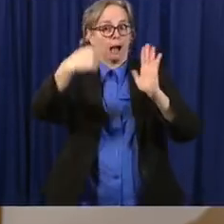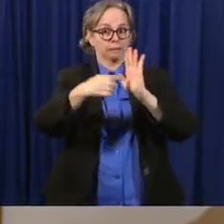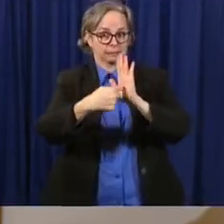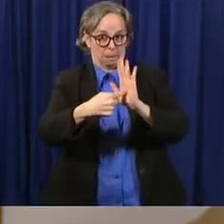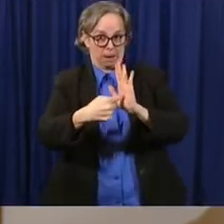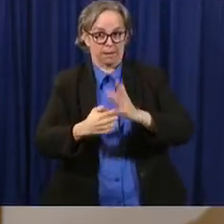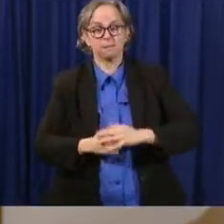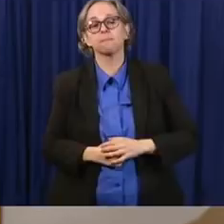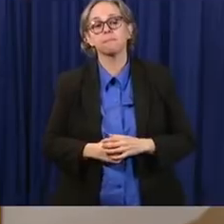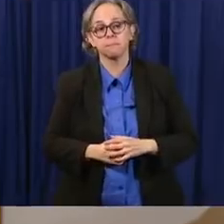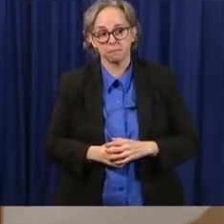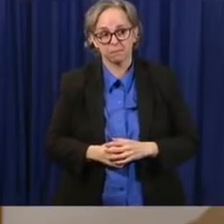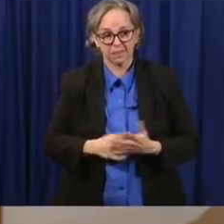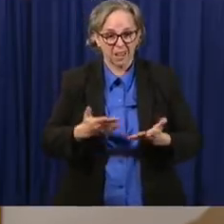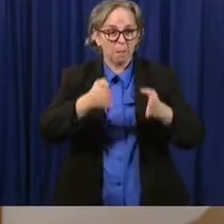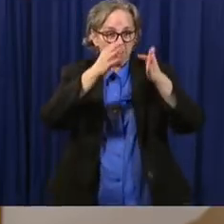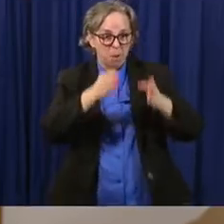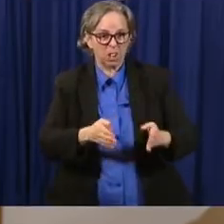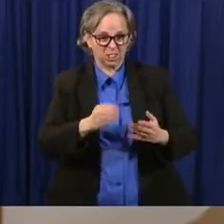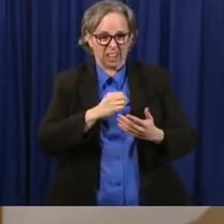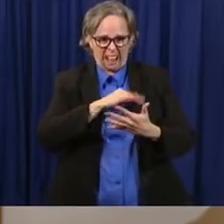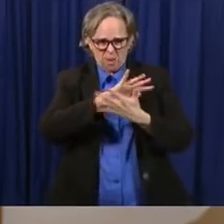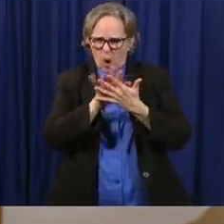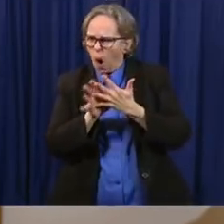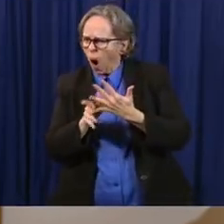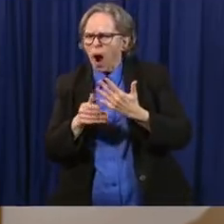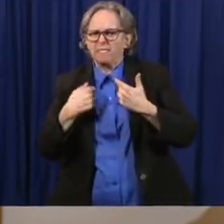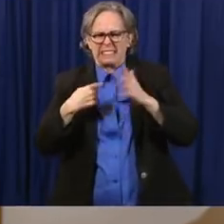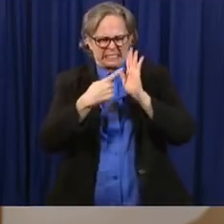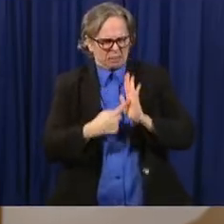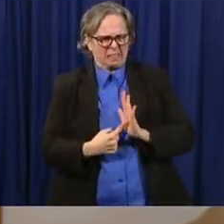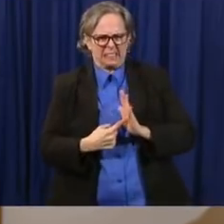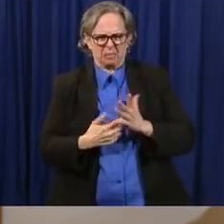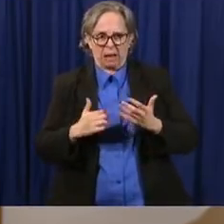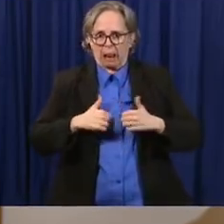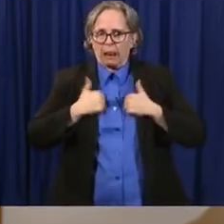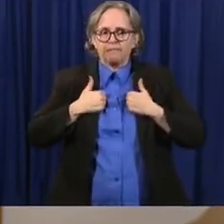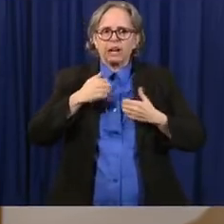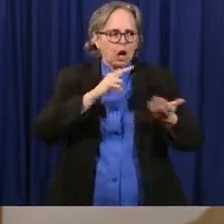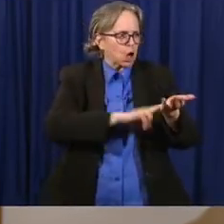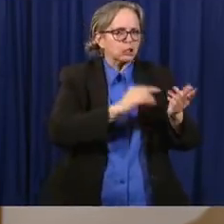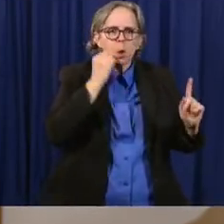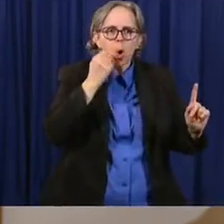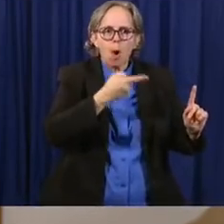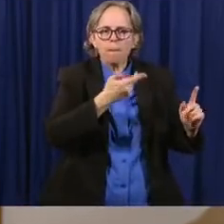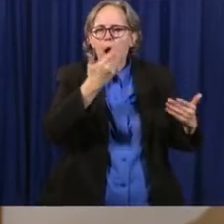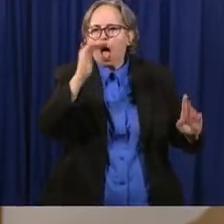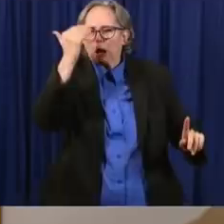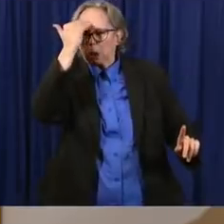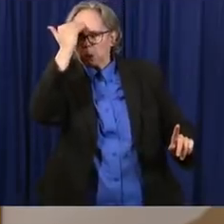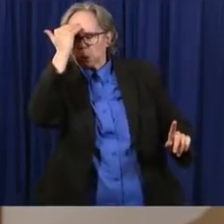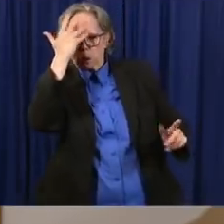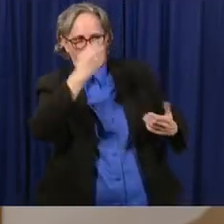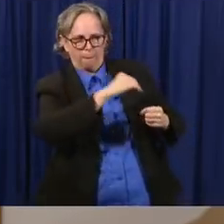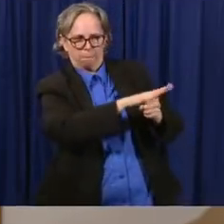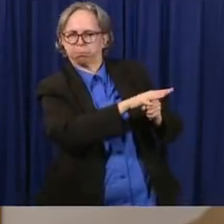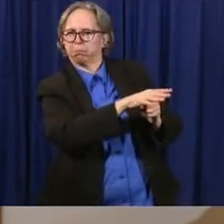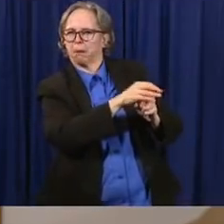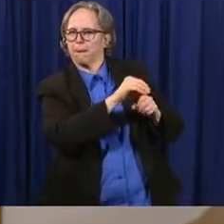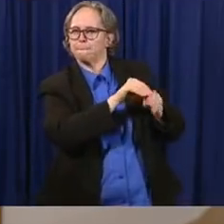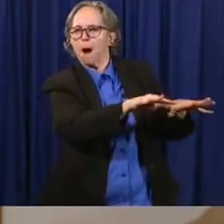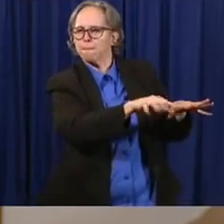had all of those symptoms, who was living in a nursing home that already had confirmed COVID-19